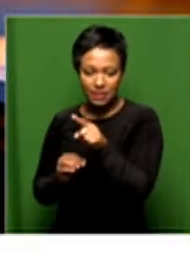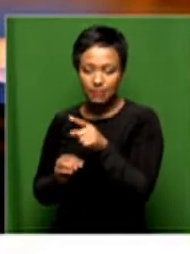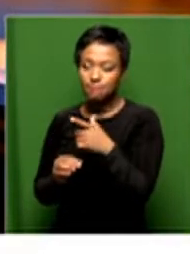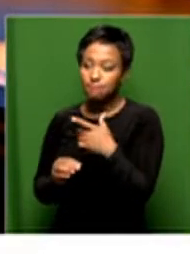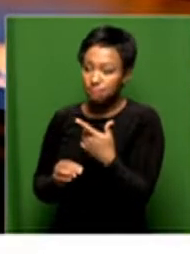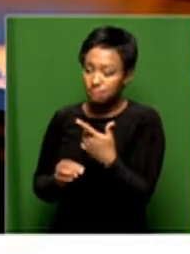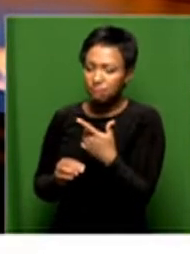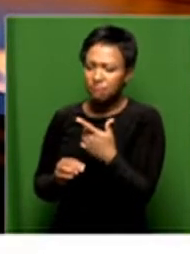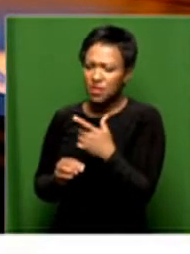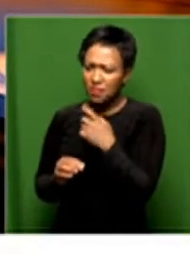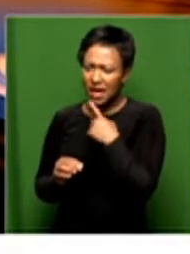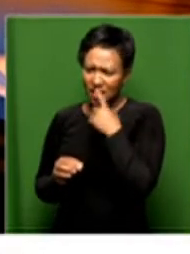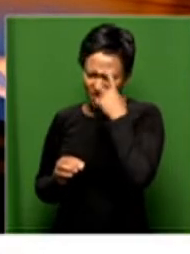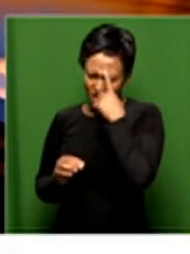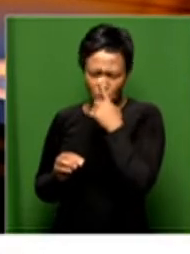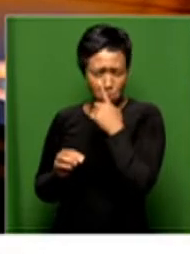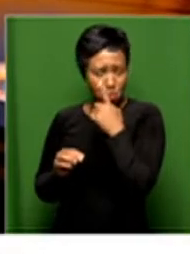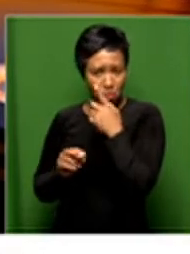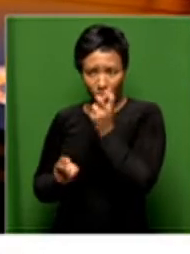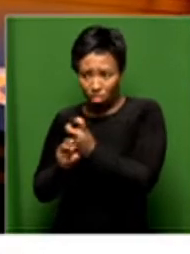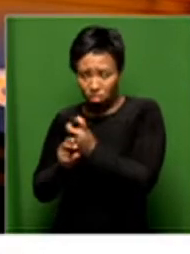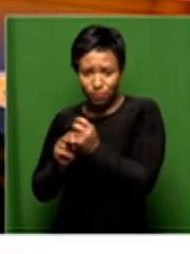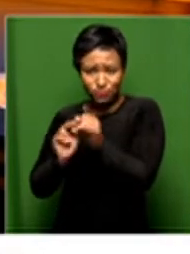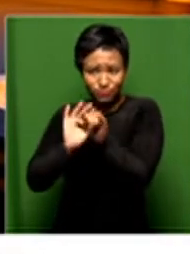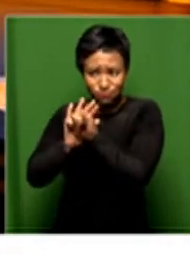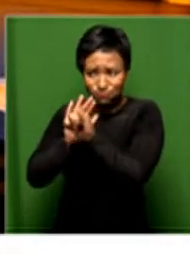a very tedious task for you to identify